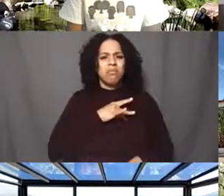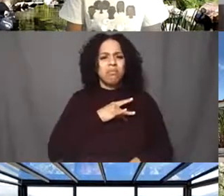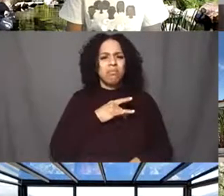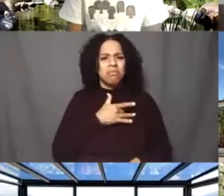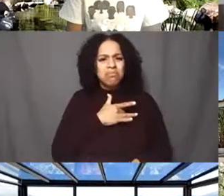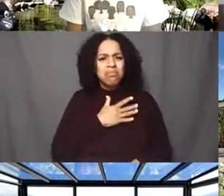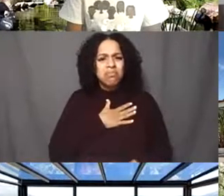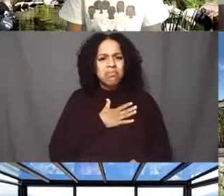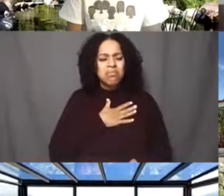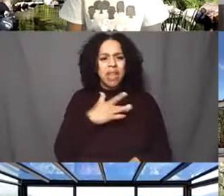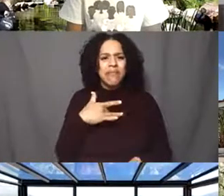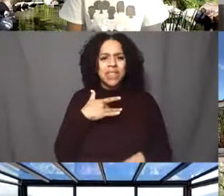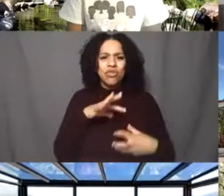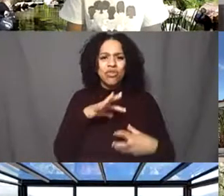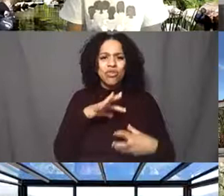Yeah.